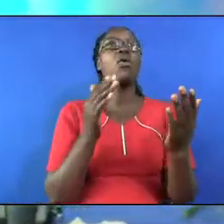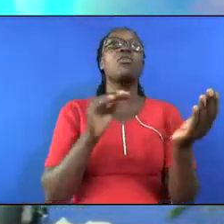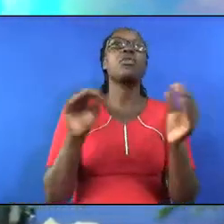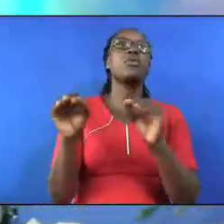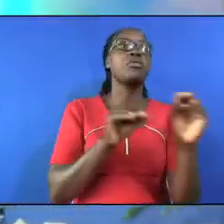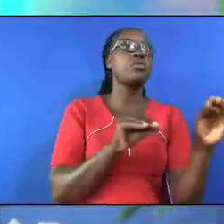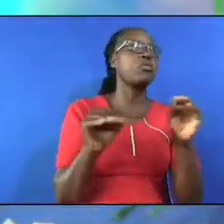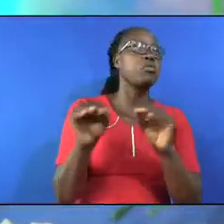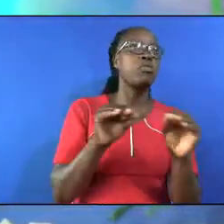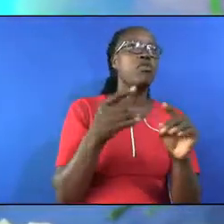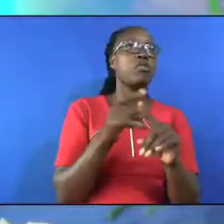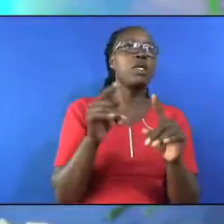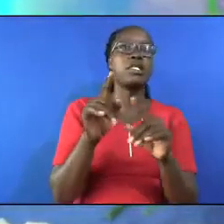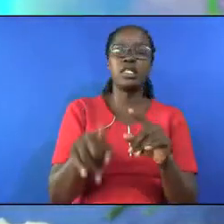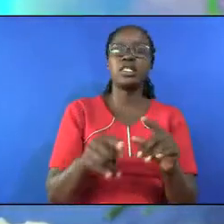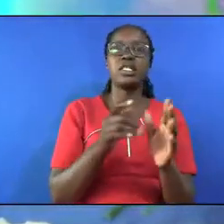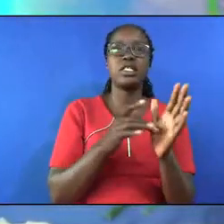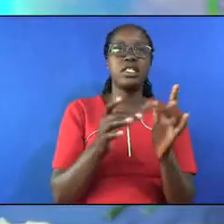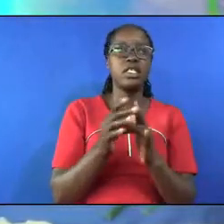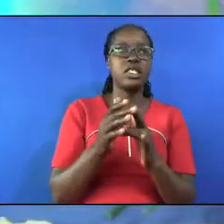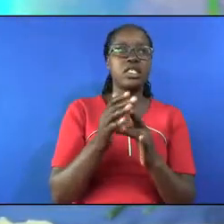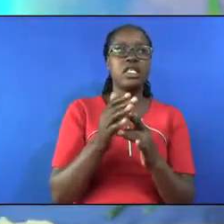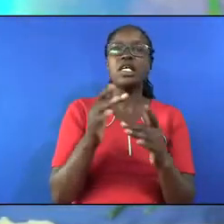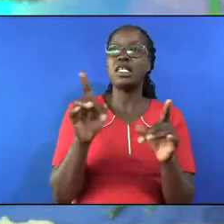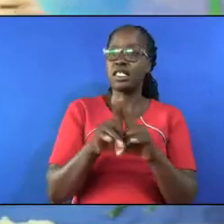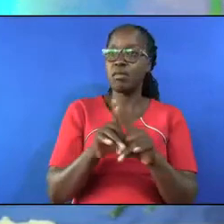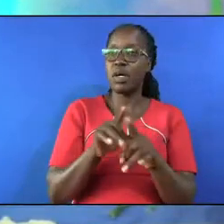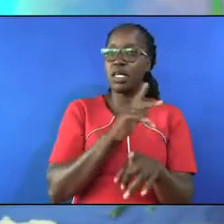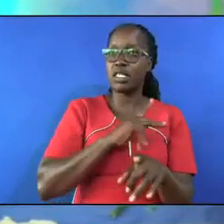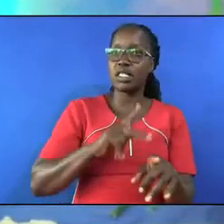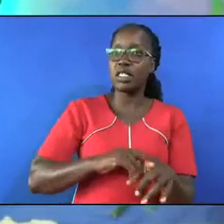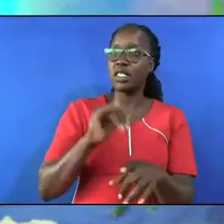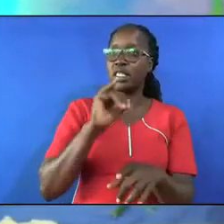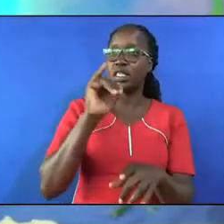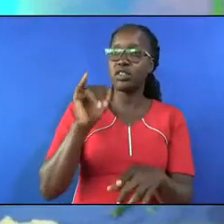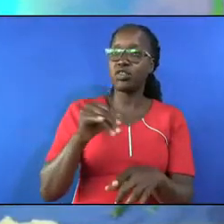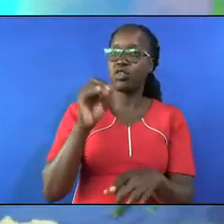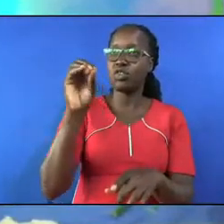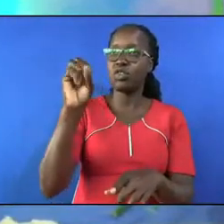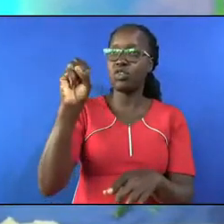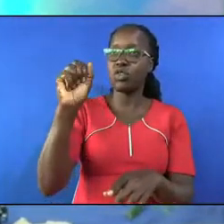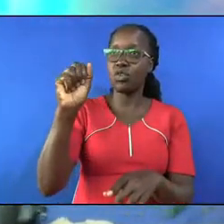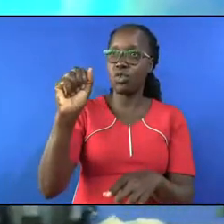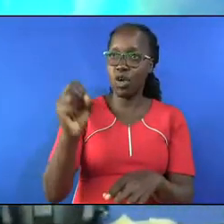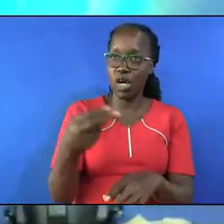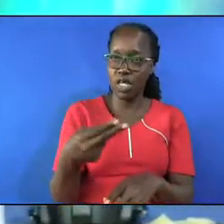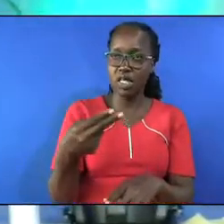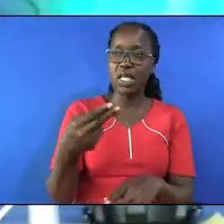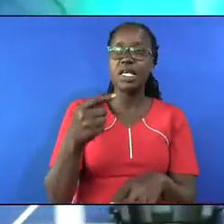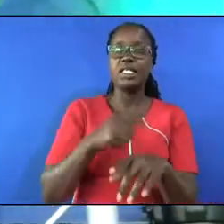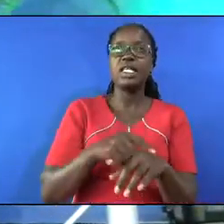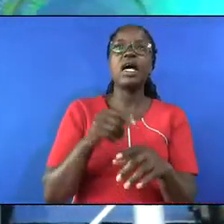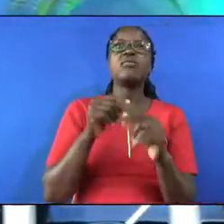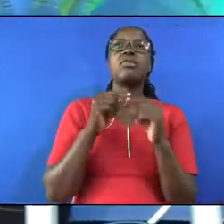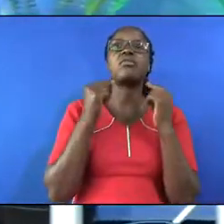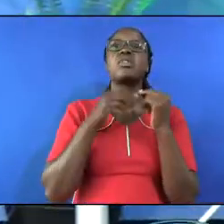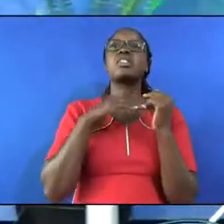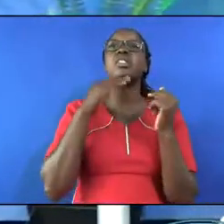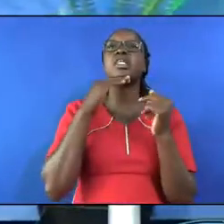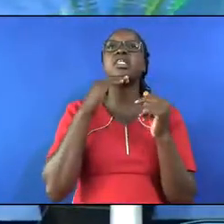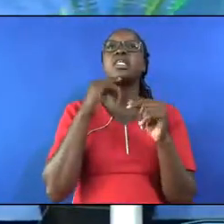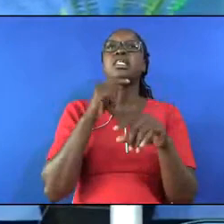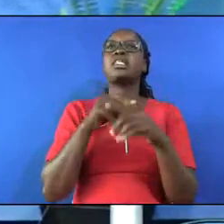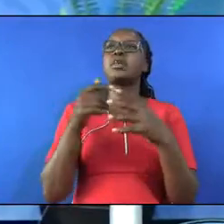indeed need Jesus. Because just as King Joash, once the priest died, they turned away. And once you are out of the picture,